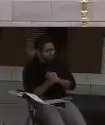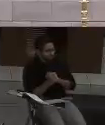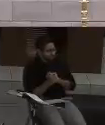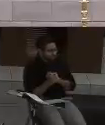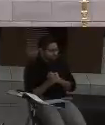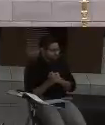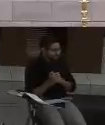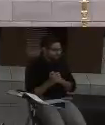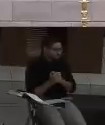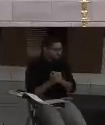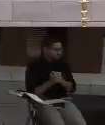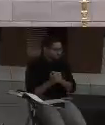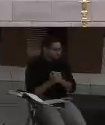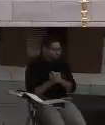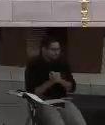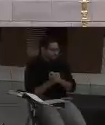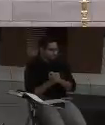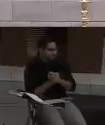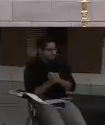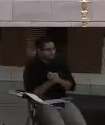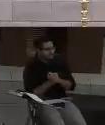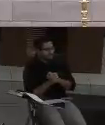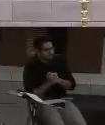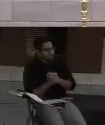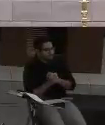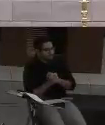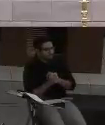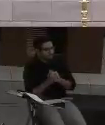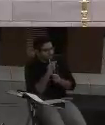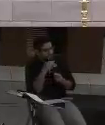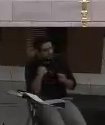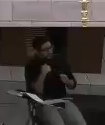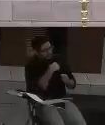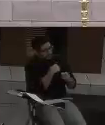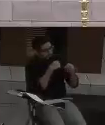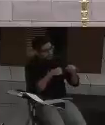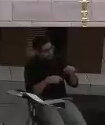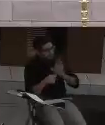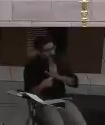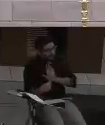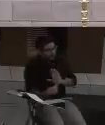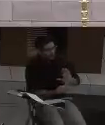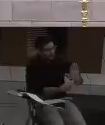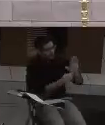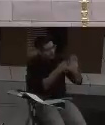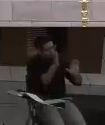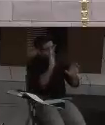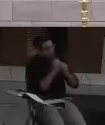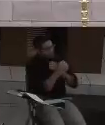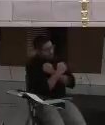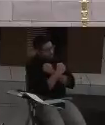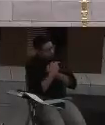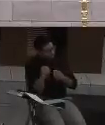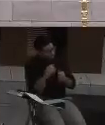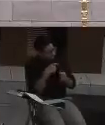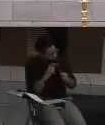his feet going? Why is his love not showing? Then there is a